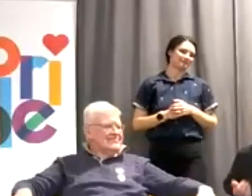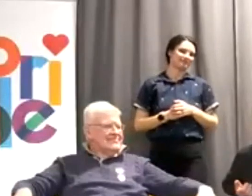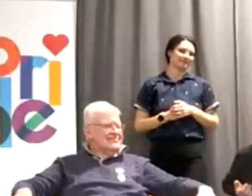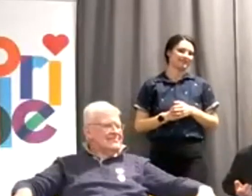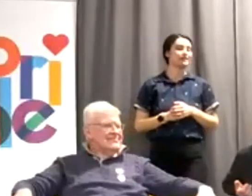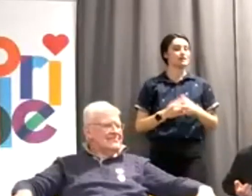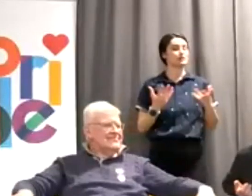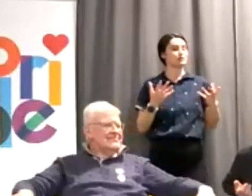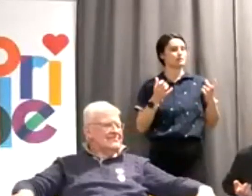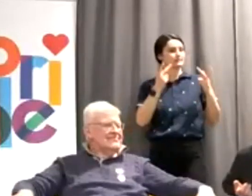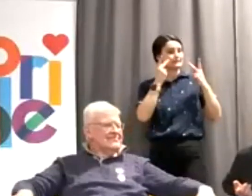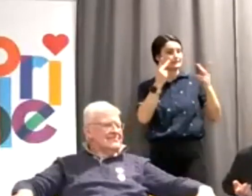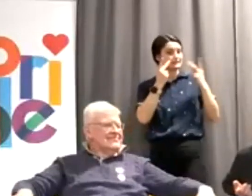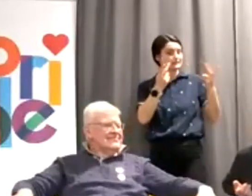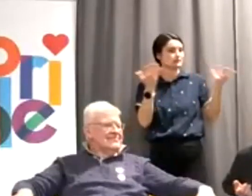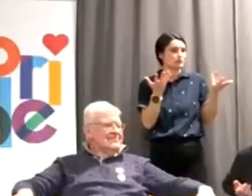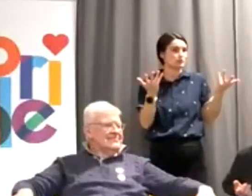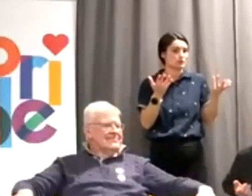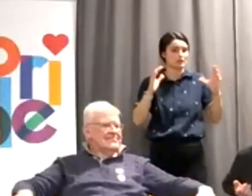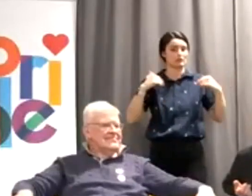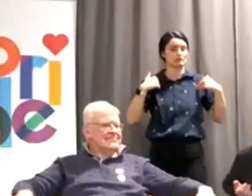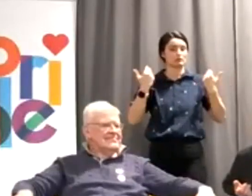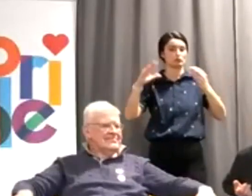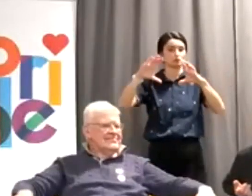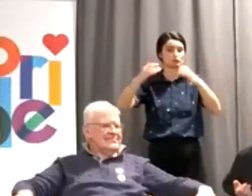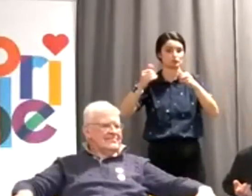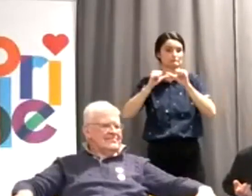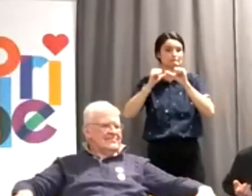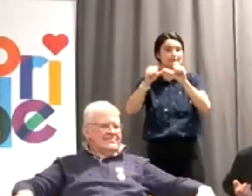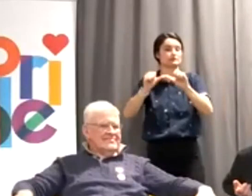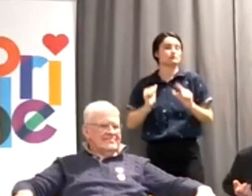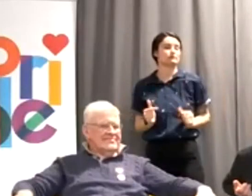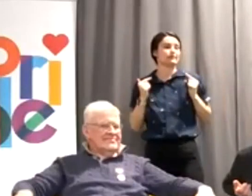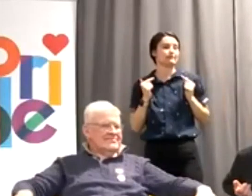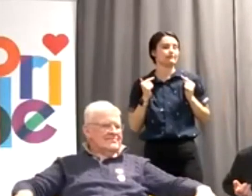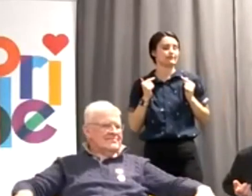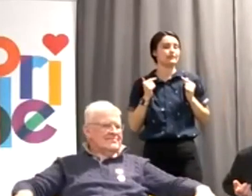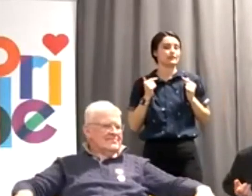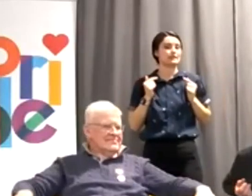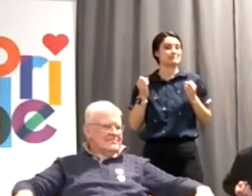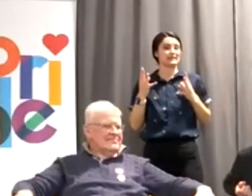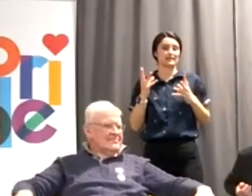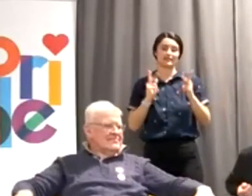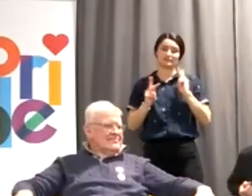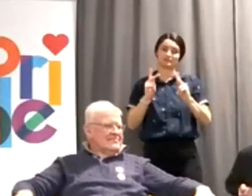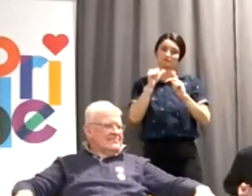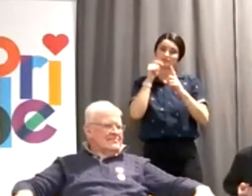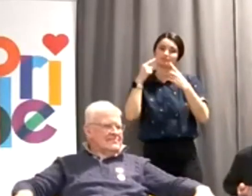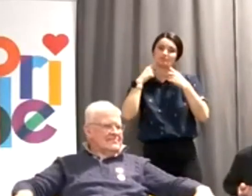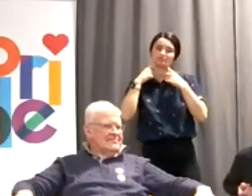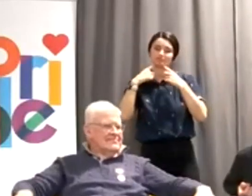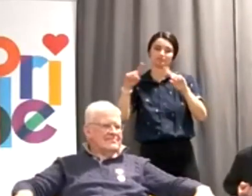I'd like to see is you guys survive, and you know, a lot of people don't make it.